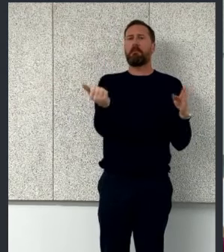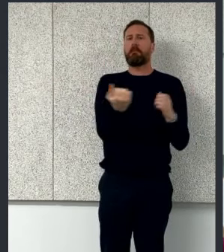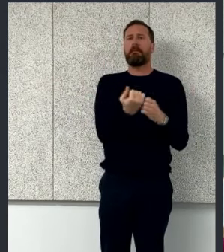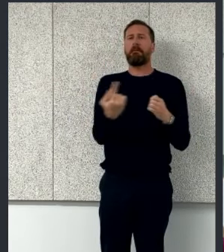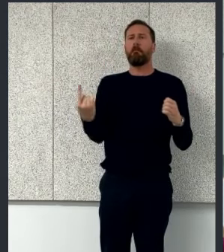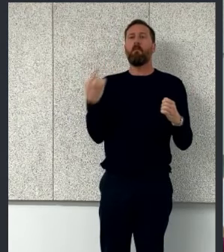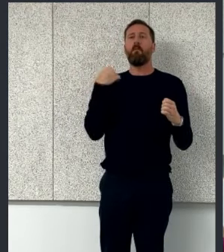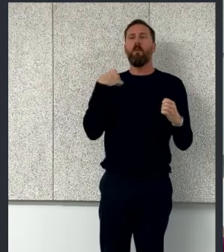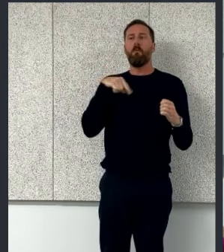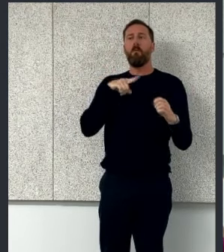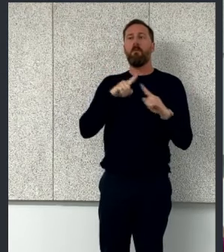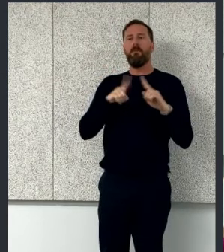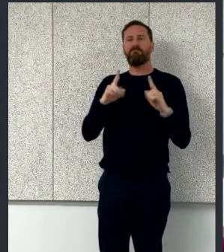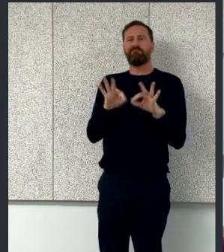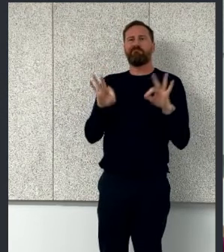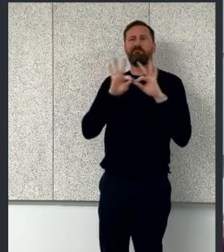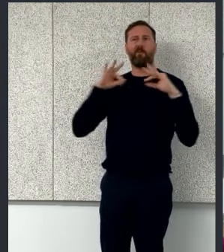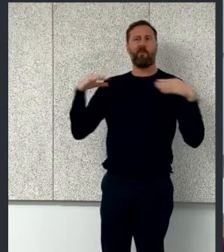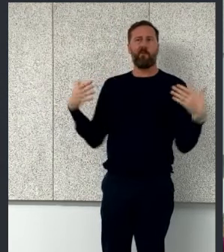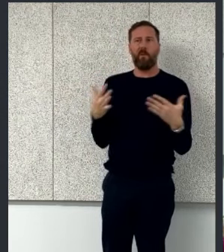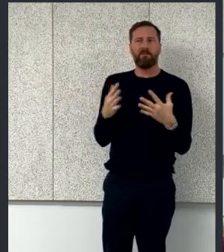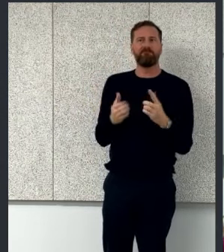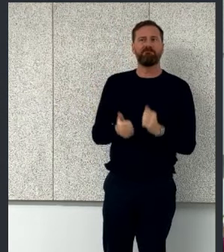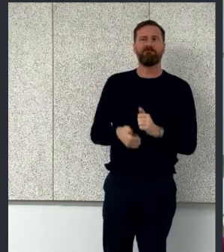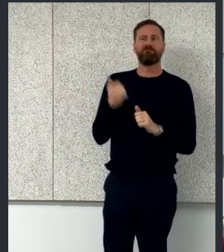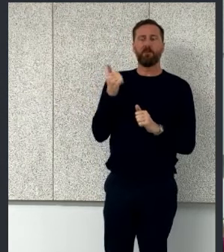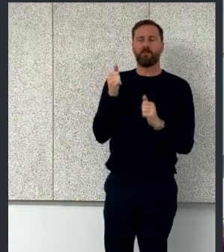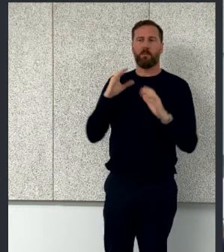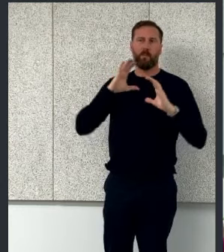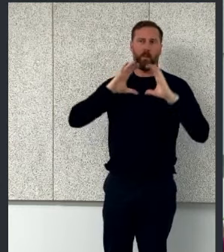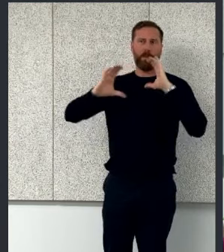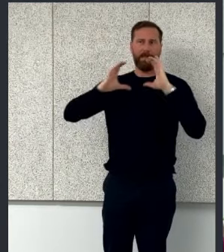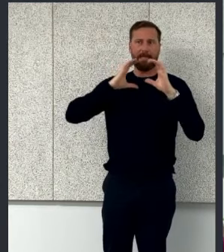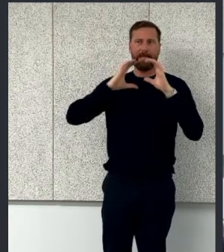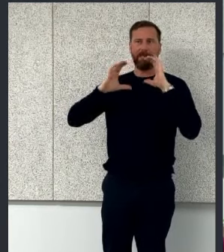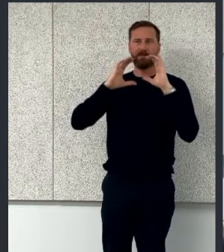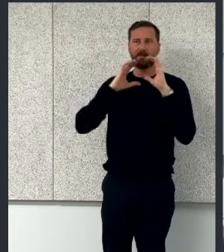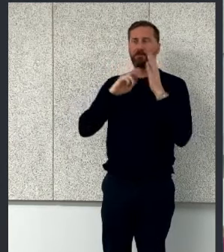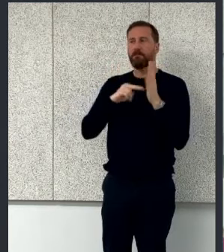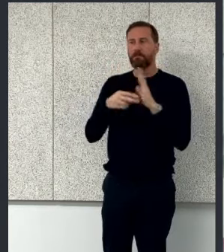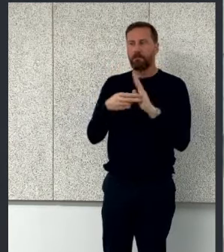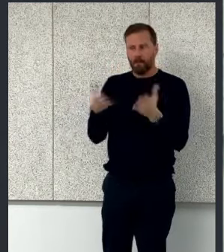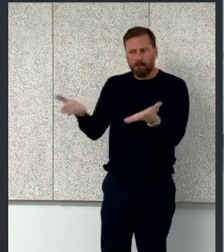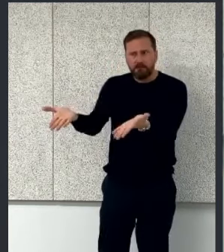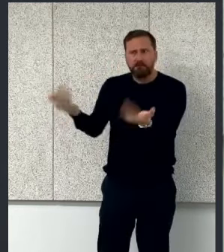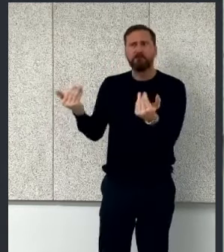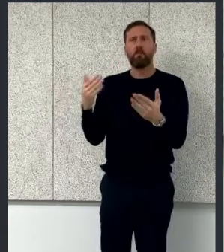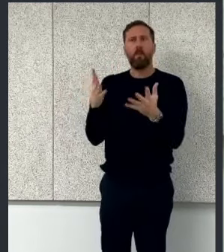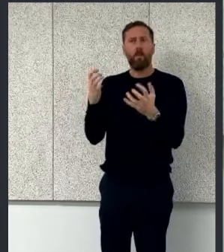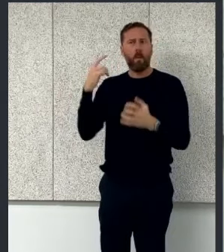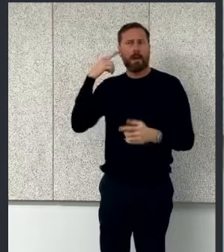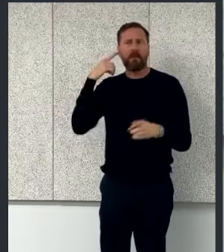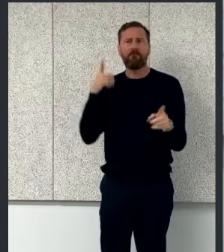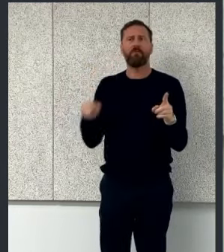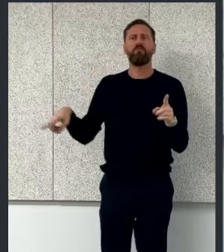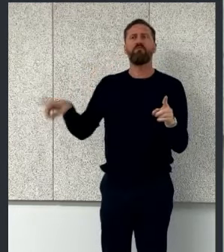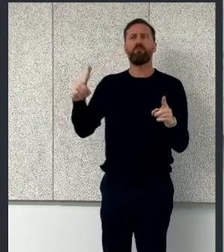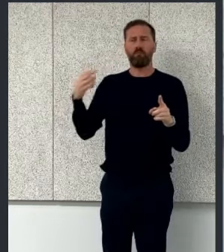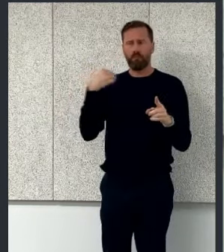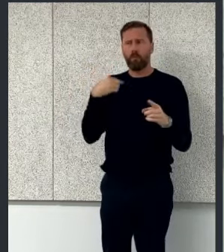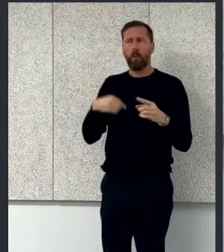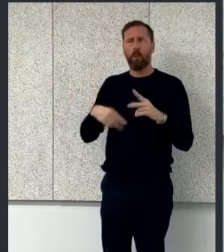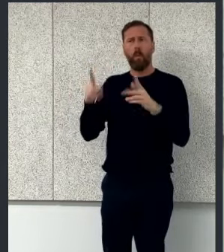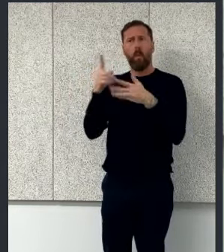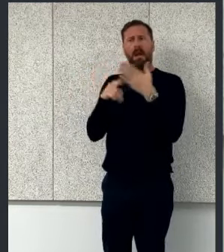very, you know, we want to hear from you. We want to know the issues facing the field, the issues